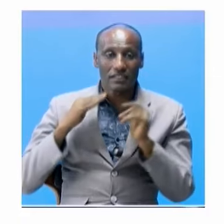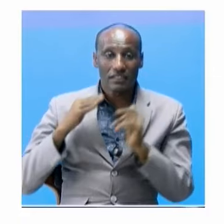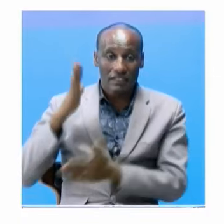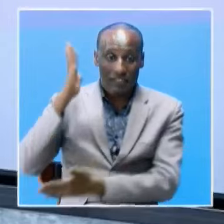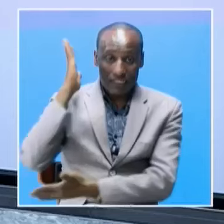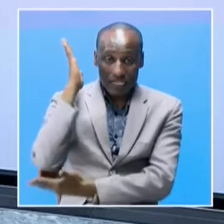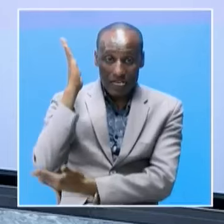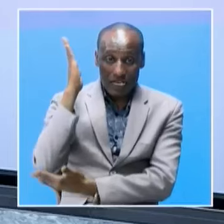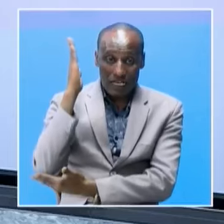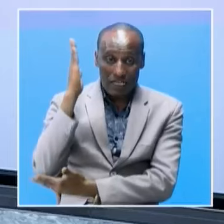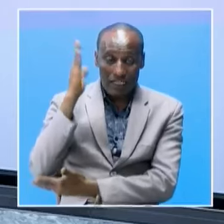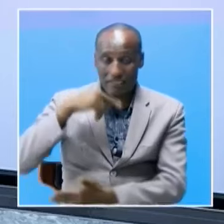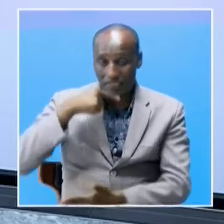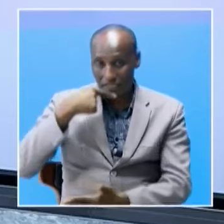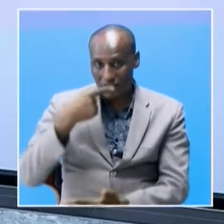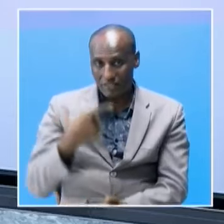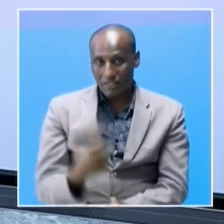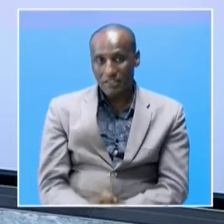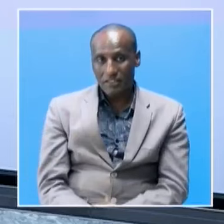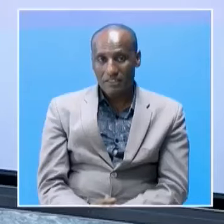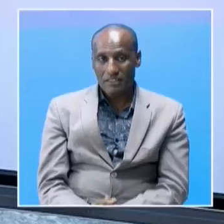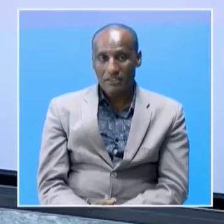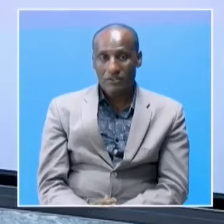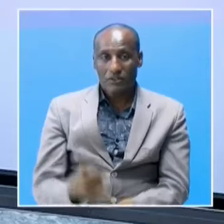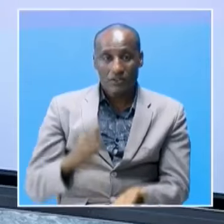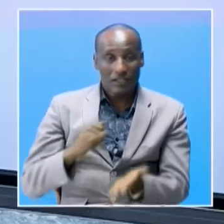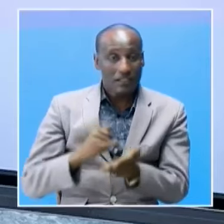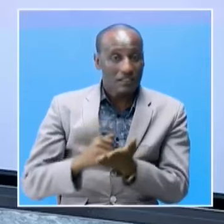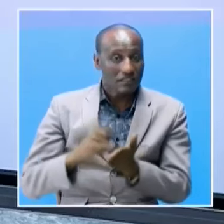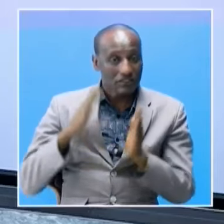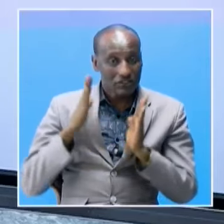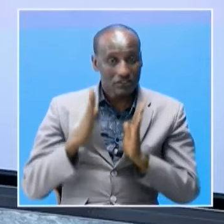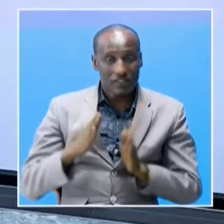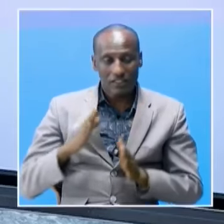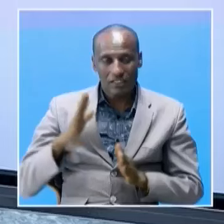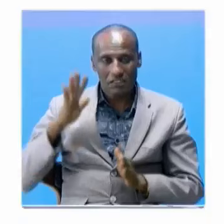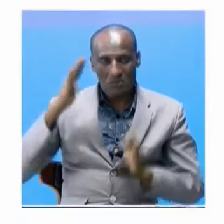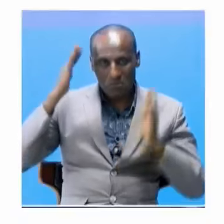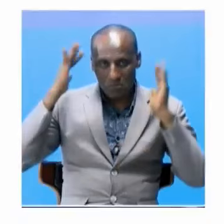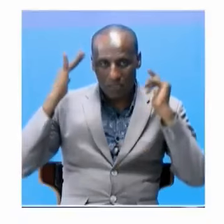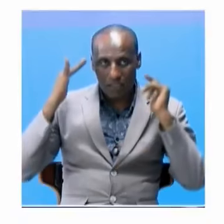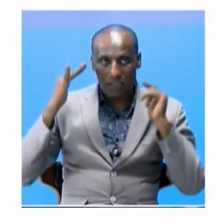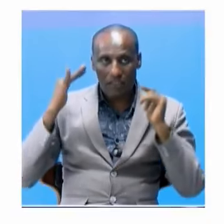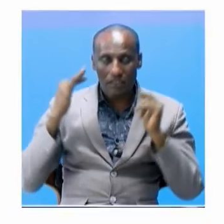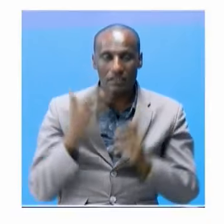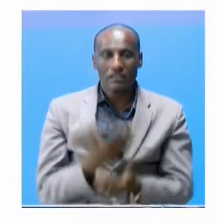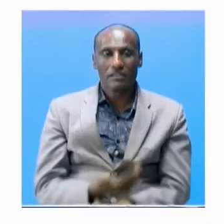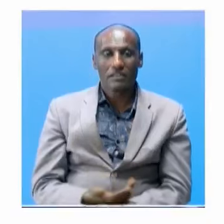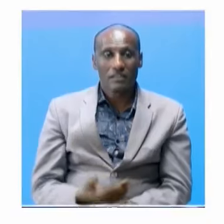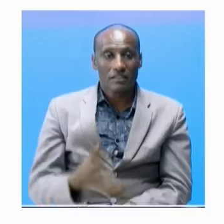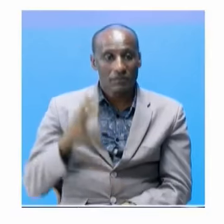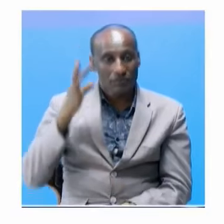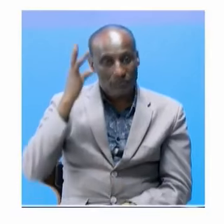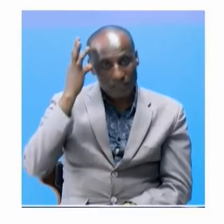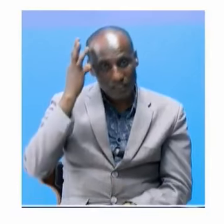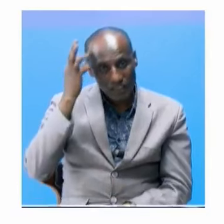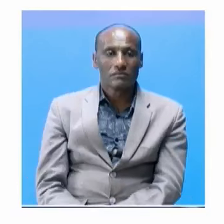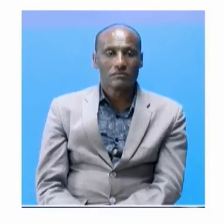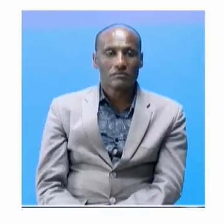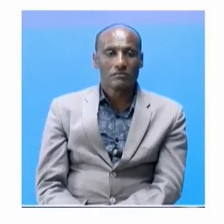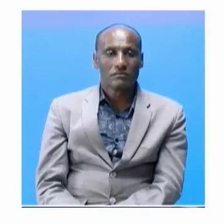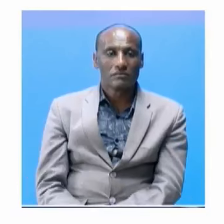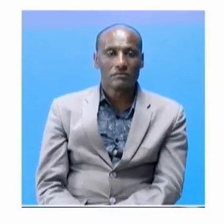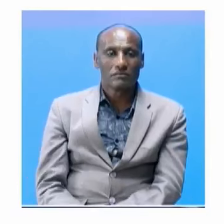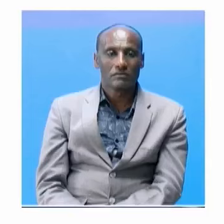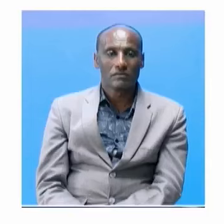God says it shall rain, it shall rain. Let's go. If the weatherman